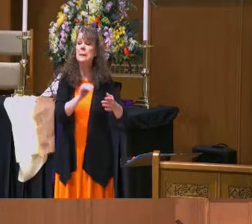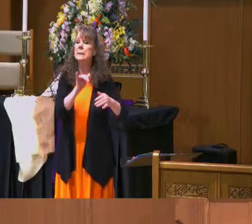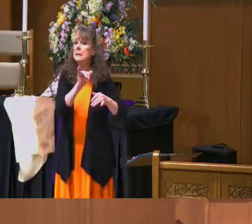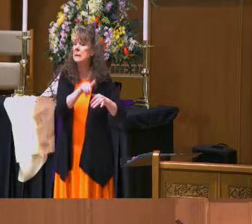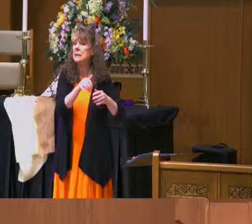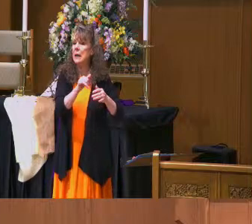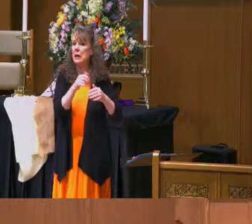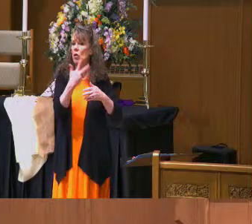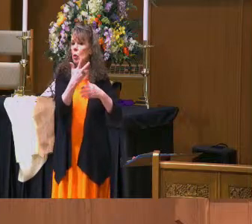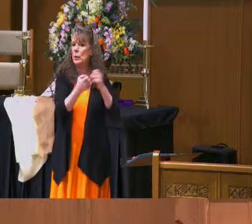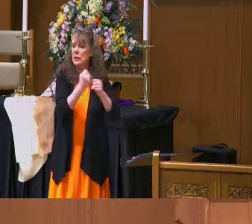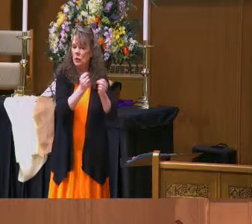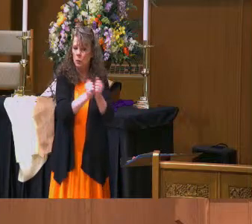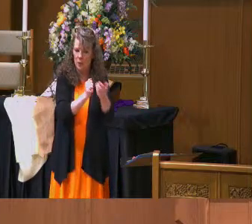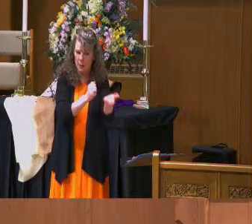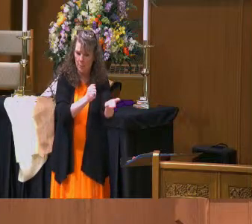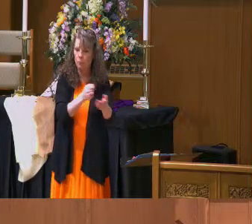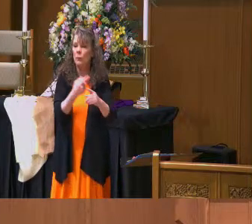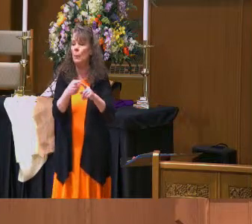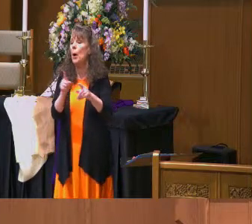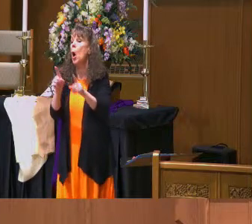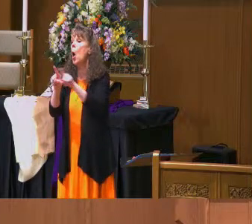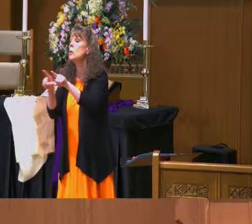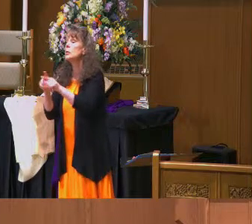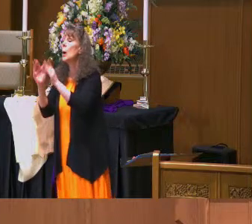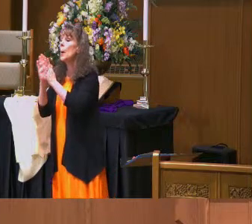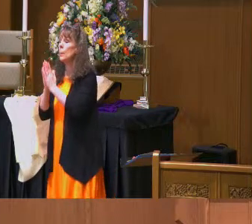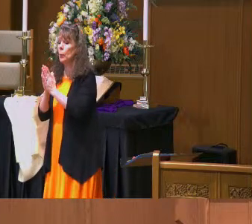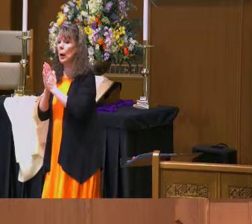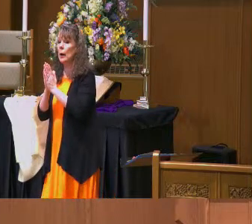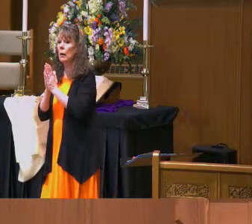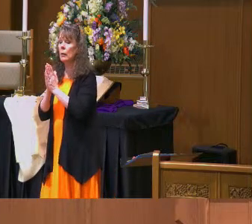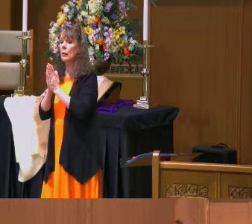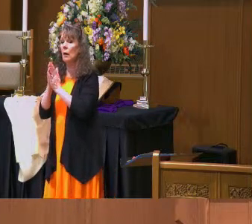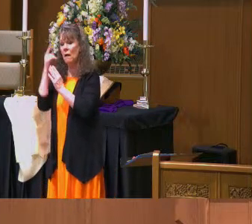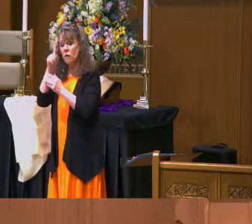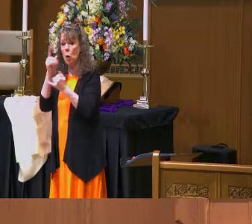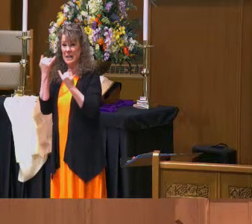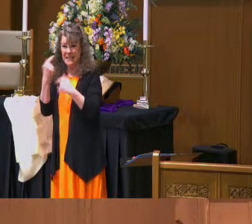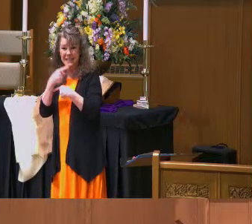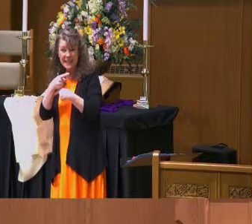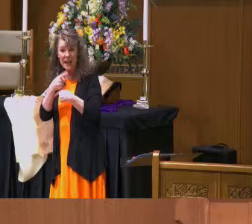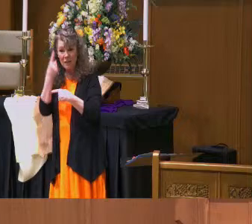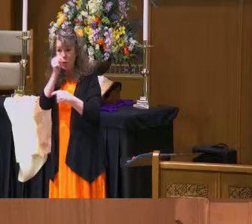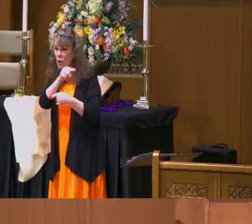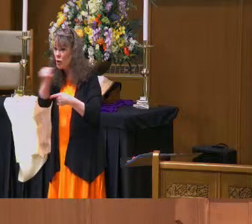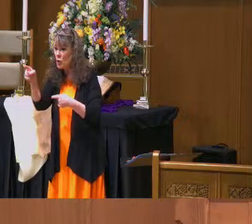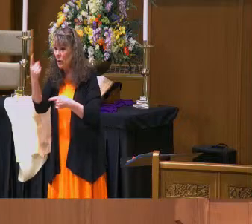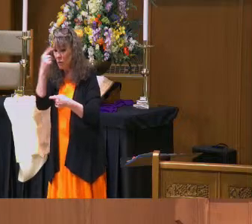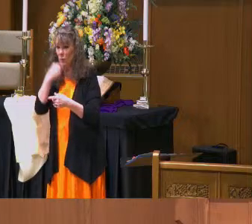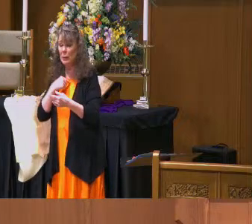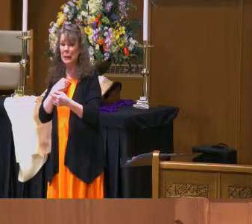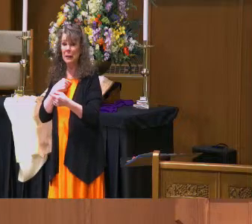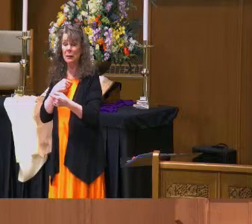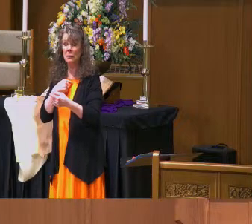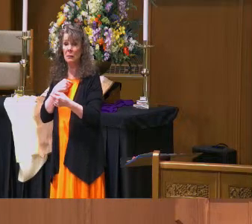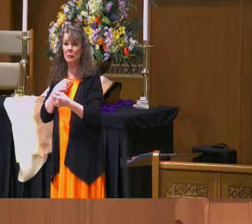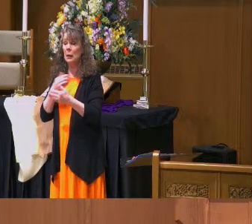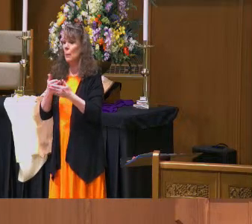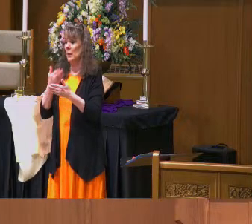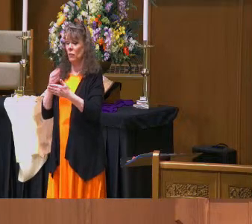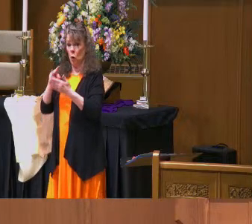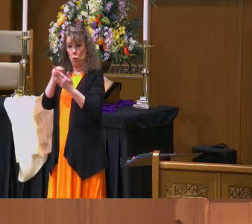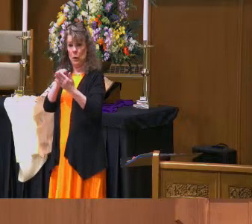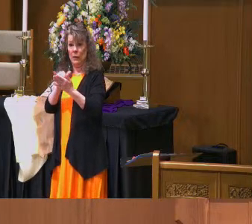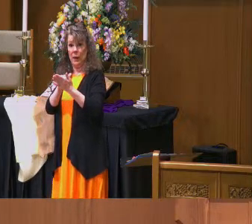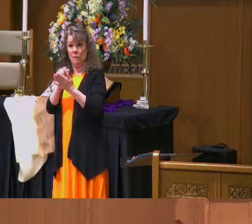last 3 years with. But he's praying this prayer clear up to today for you and for me. And before I read